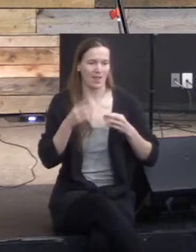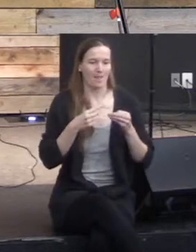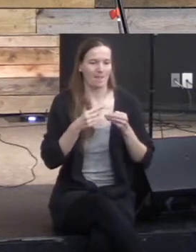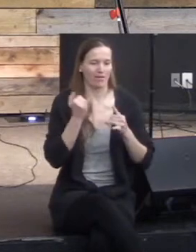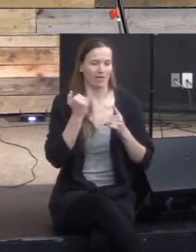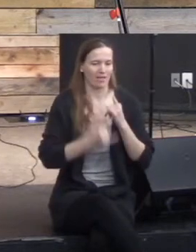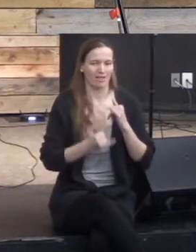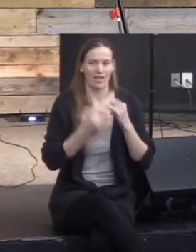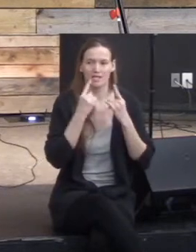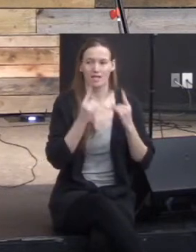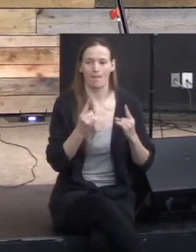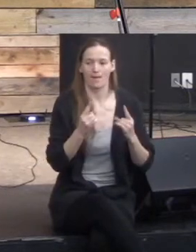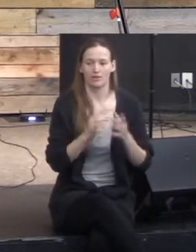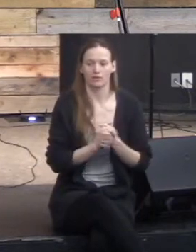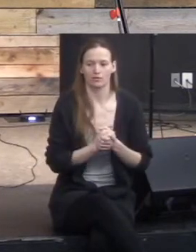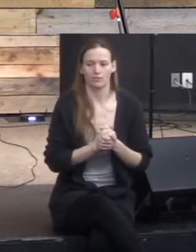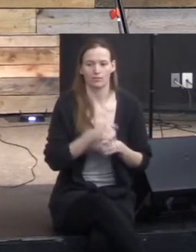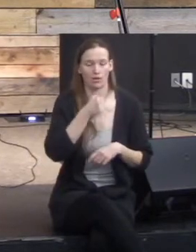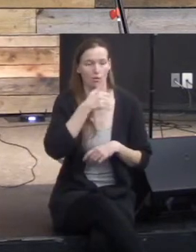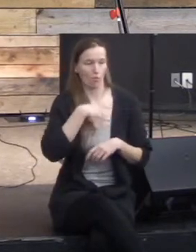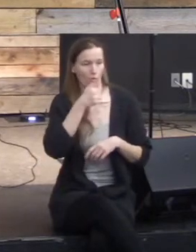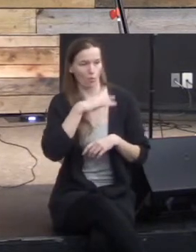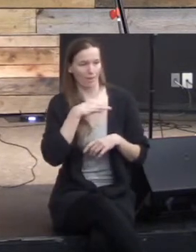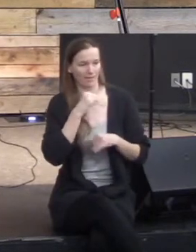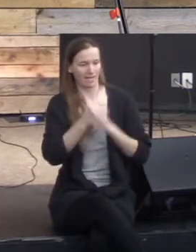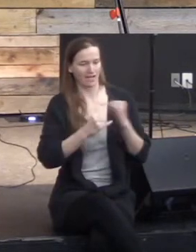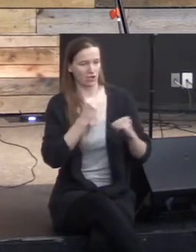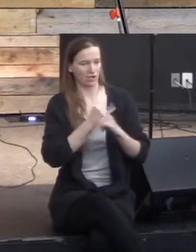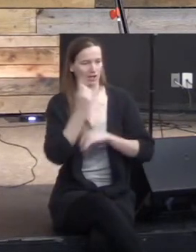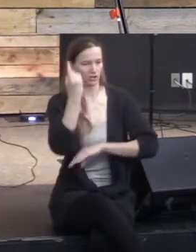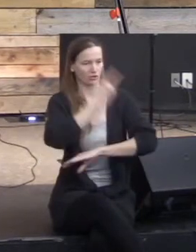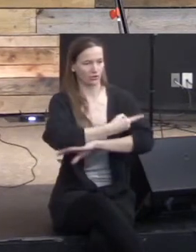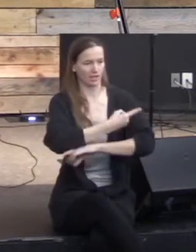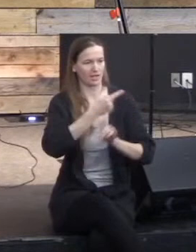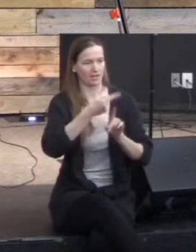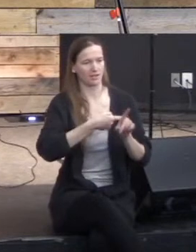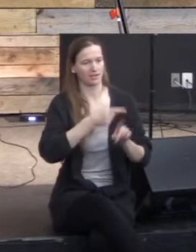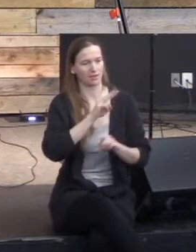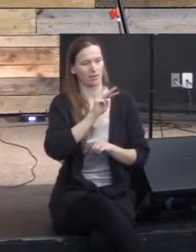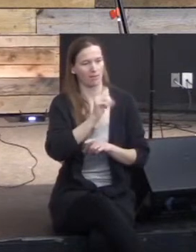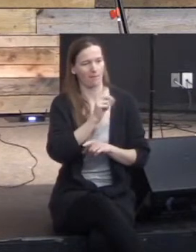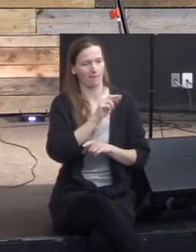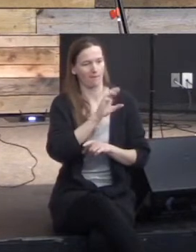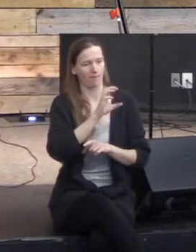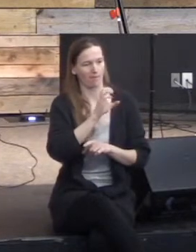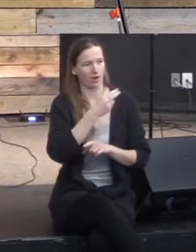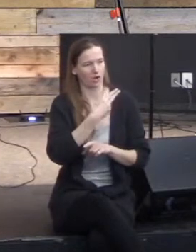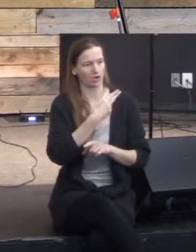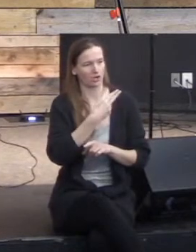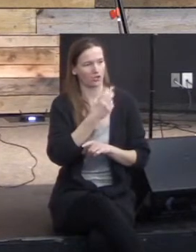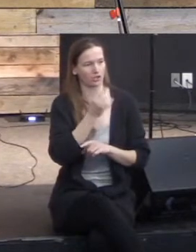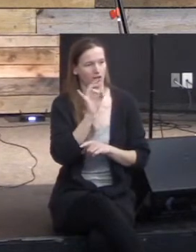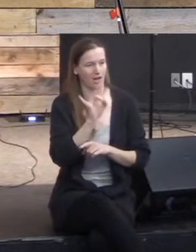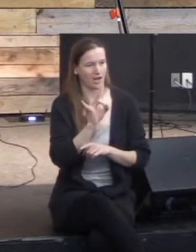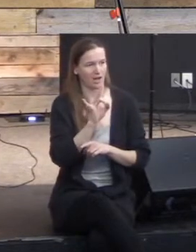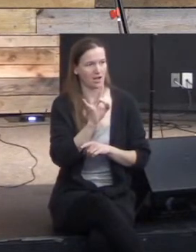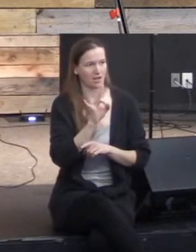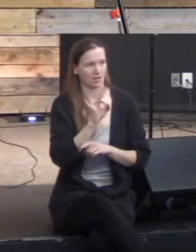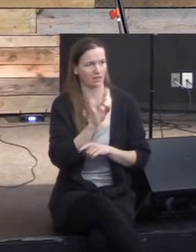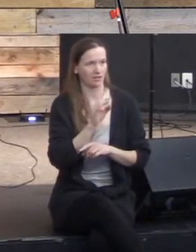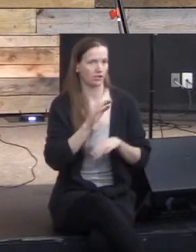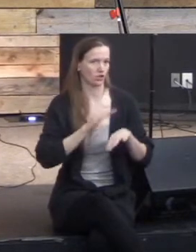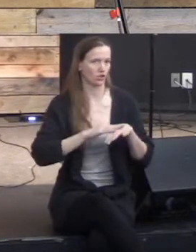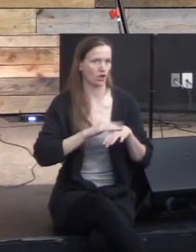So Women's International Day is March 8th, and that's a Tuesday.